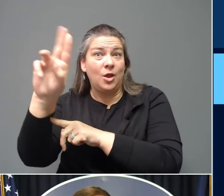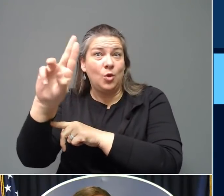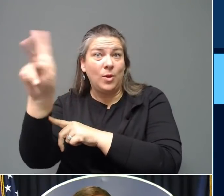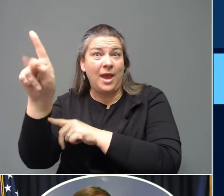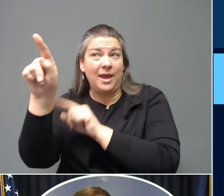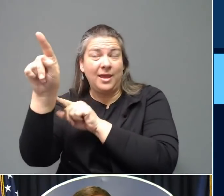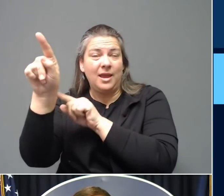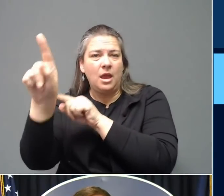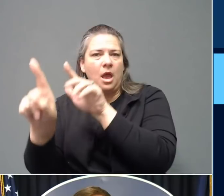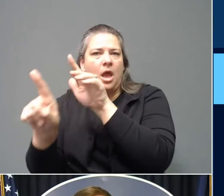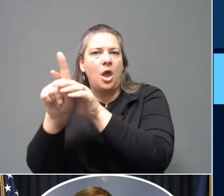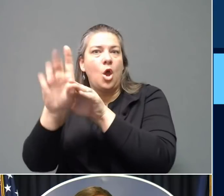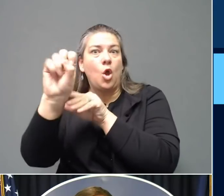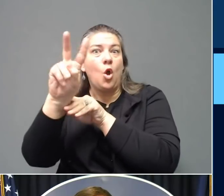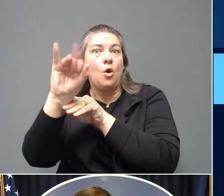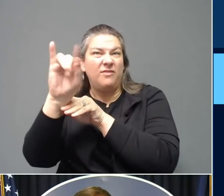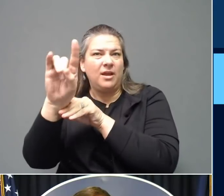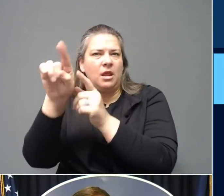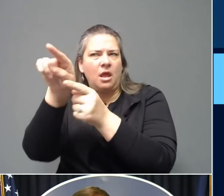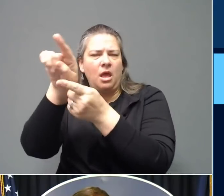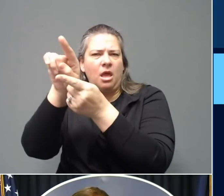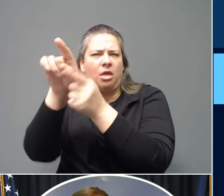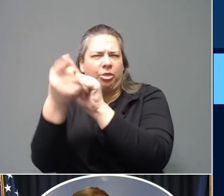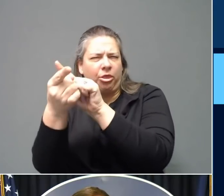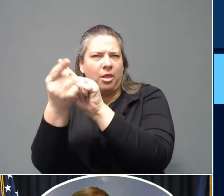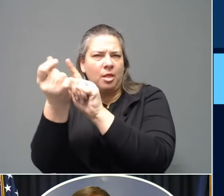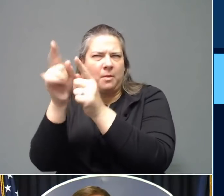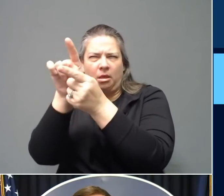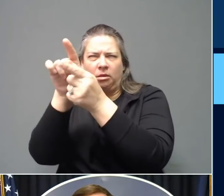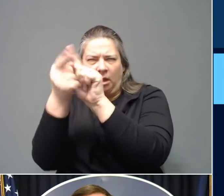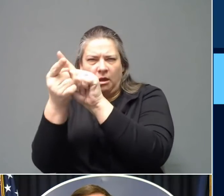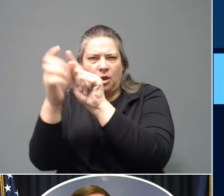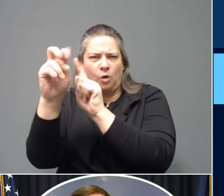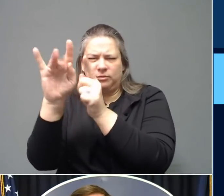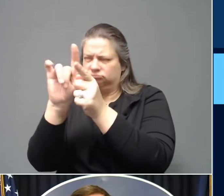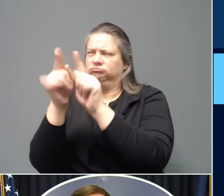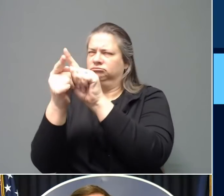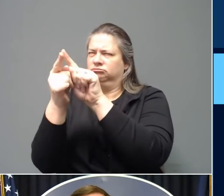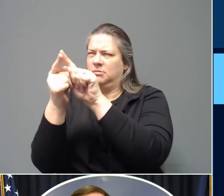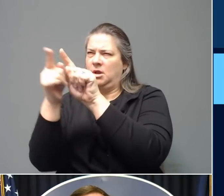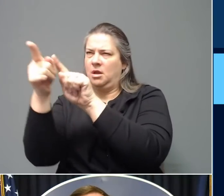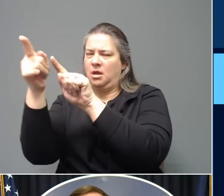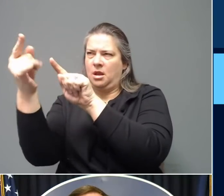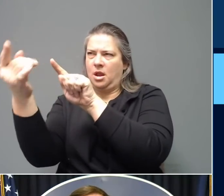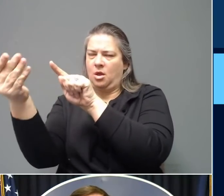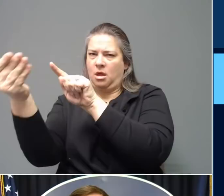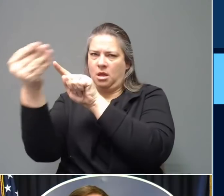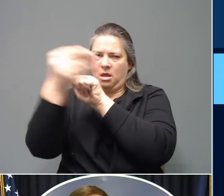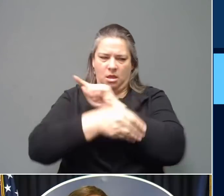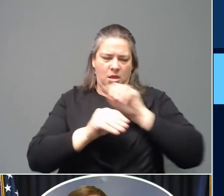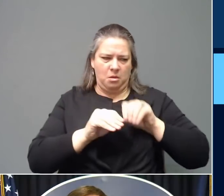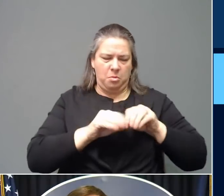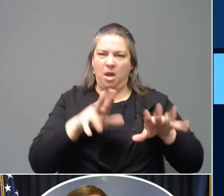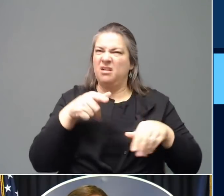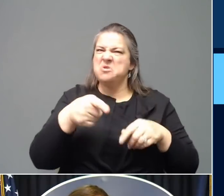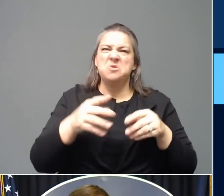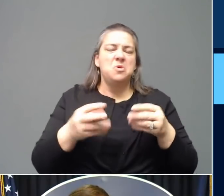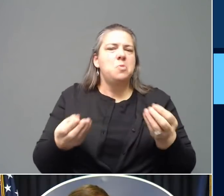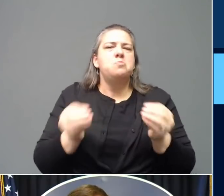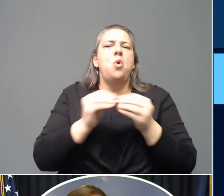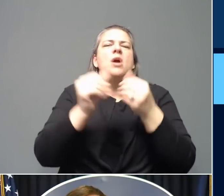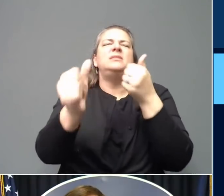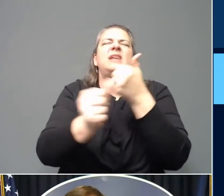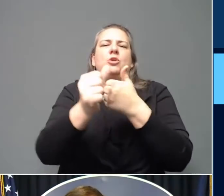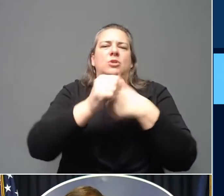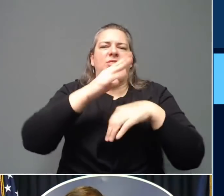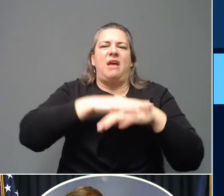other words, we are not only in a dangerous time for the amount of virus out there, but the virus may be more dangerous in terms of its spread